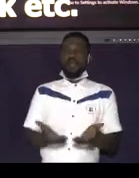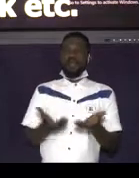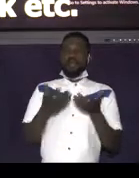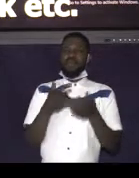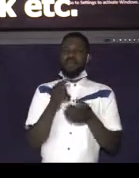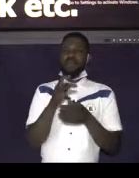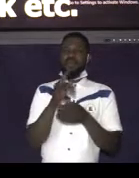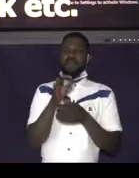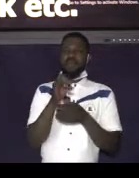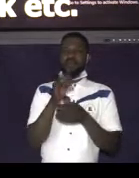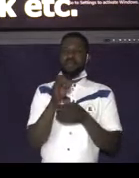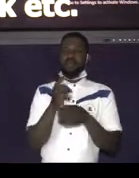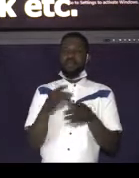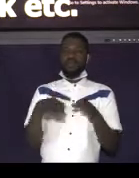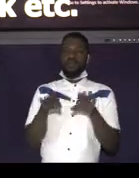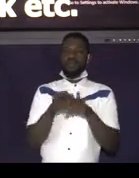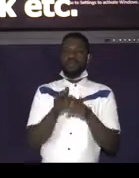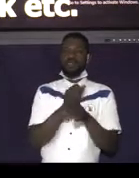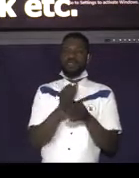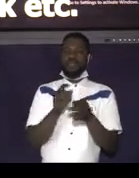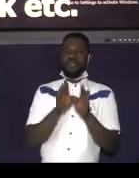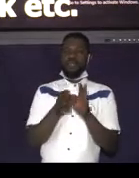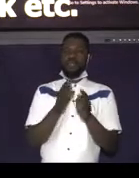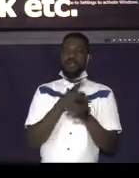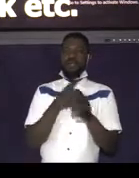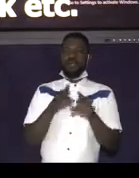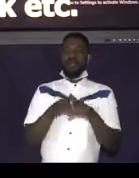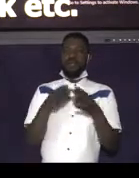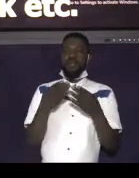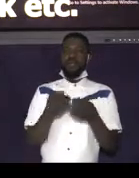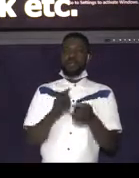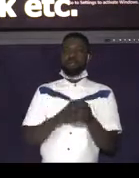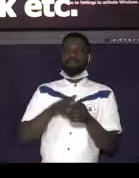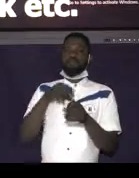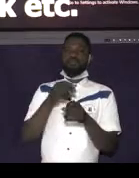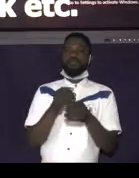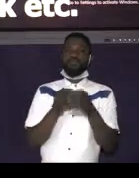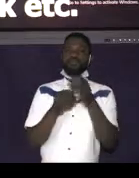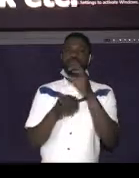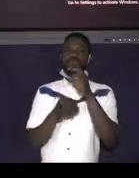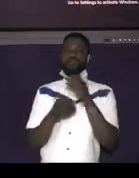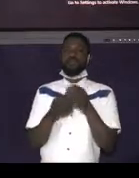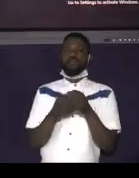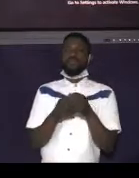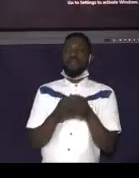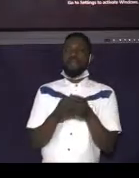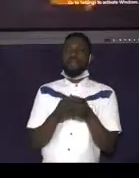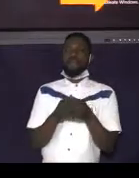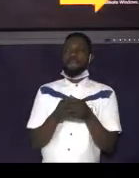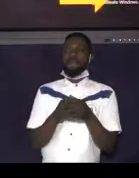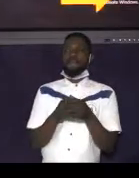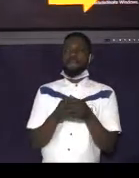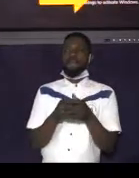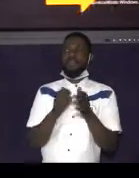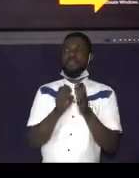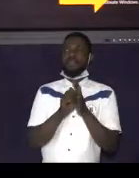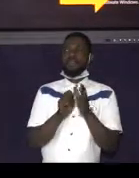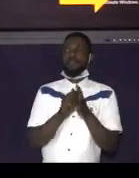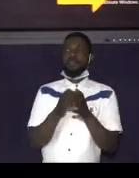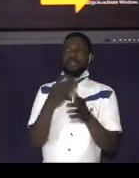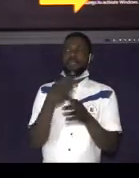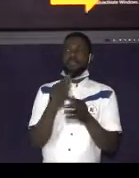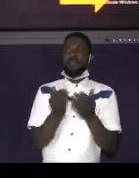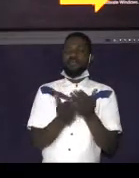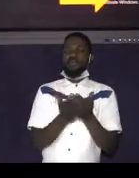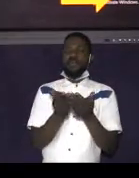load, closing a door, and opening a bottle of soft drink, and so on. Now, let's